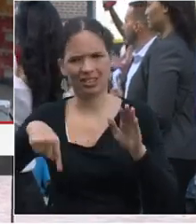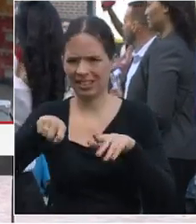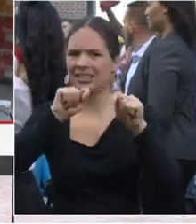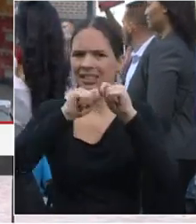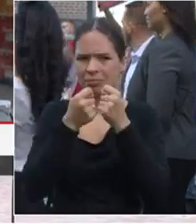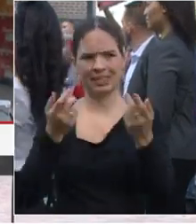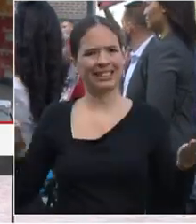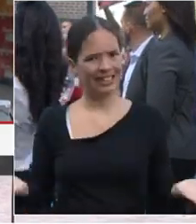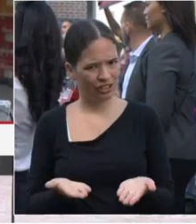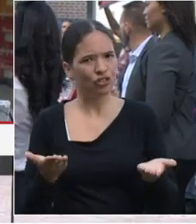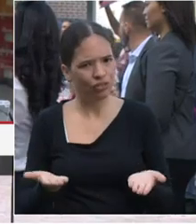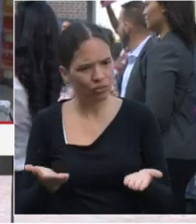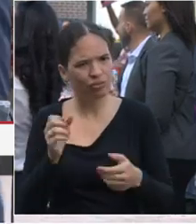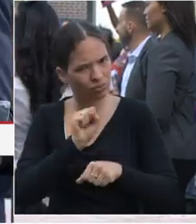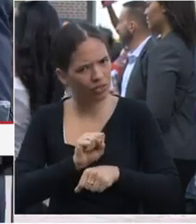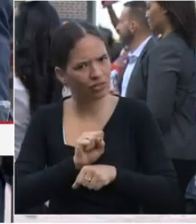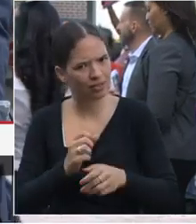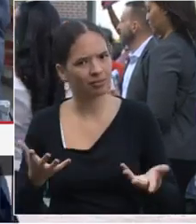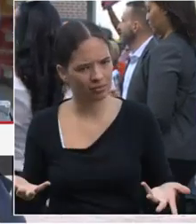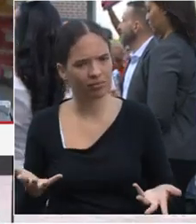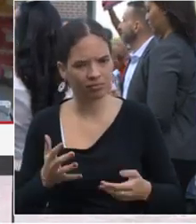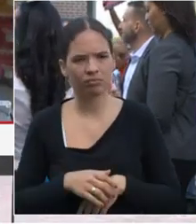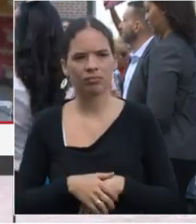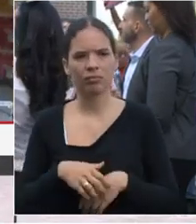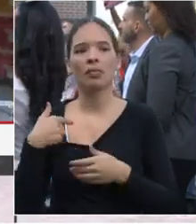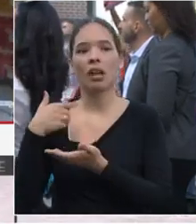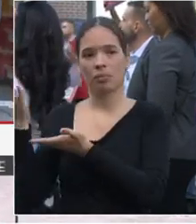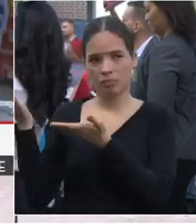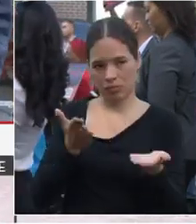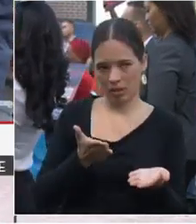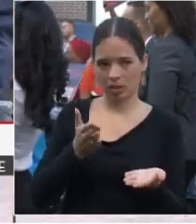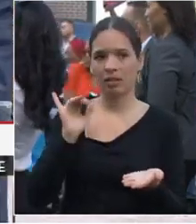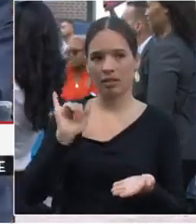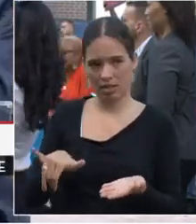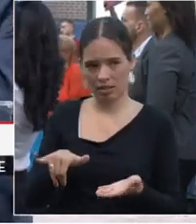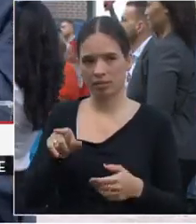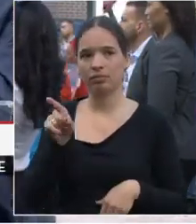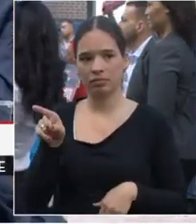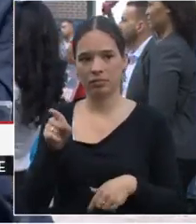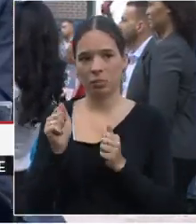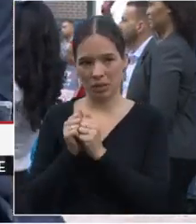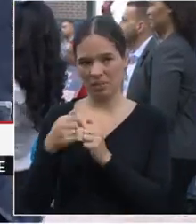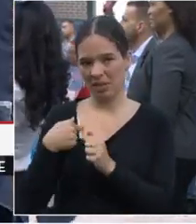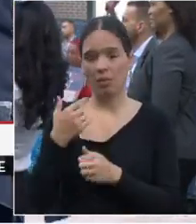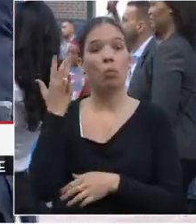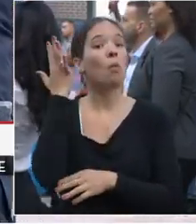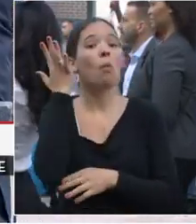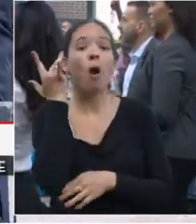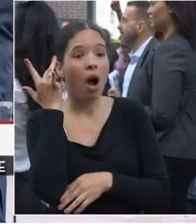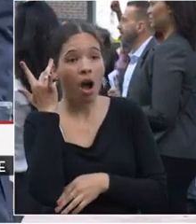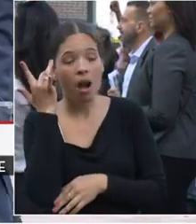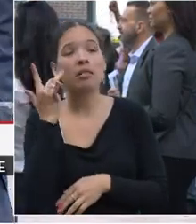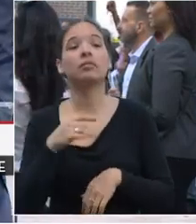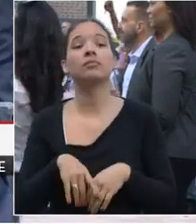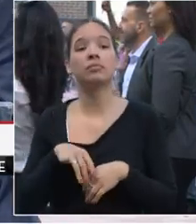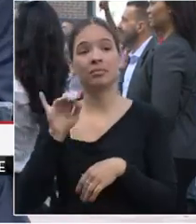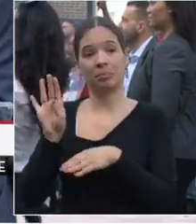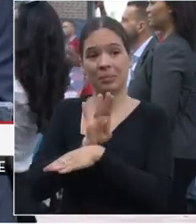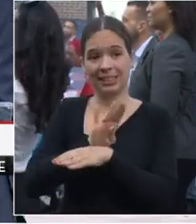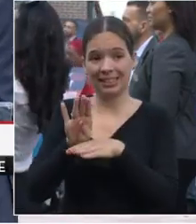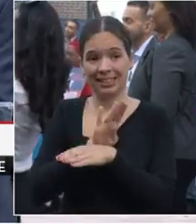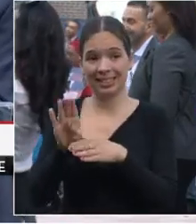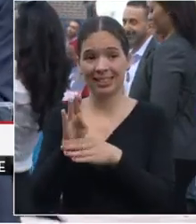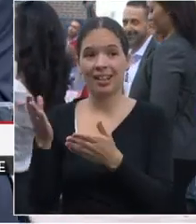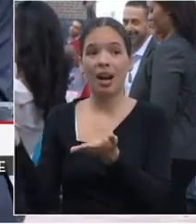this event. I brought Thomas Bowen up here for Rappaport because, John, you mentioned entrepreneur. Come up here, Thomas, so John can see